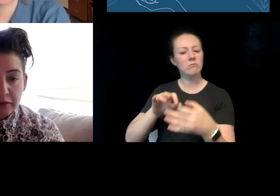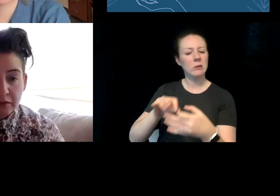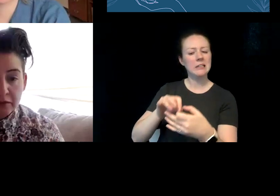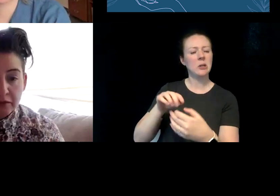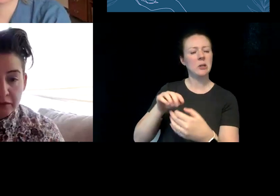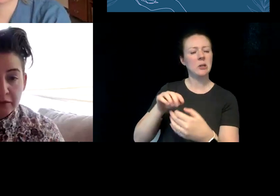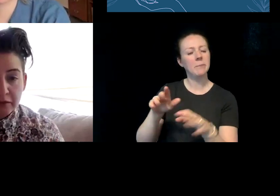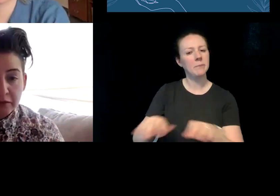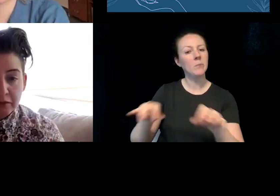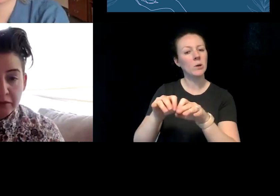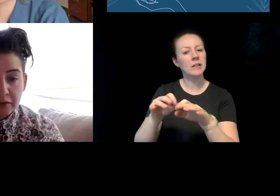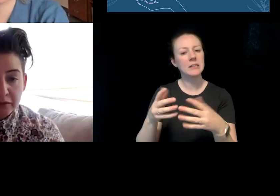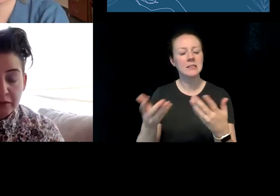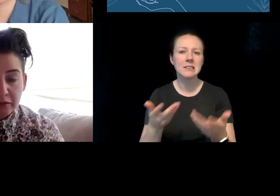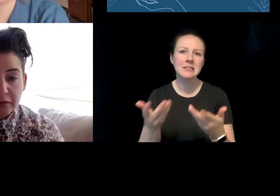it's difficult.